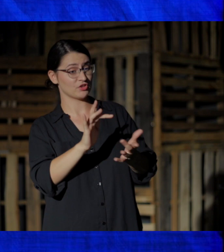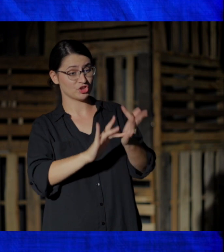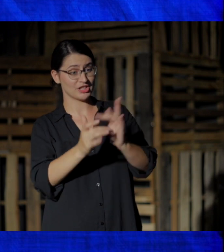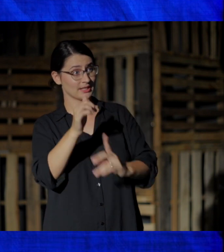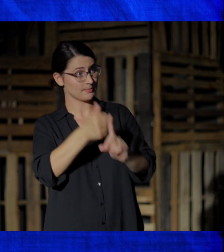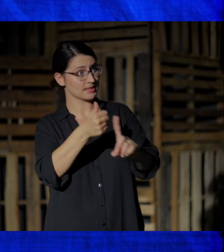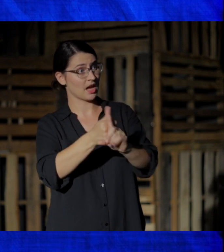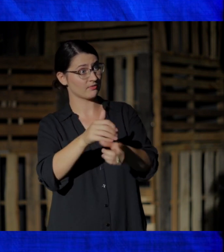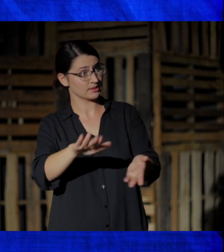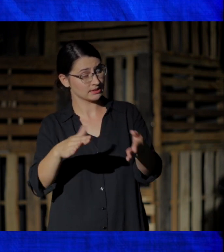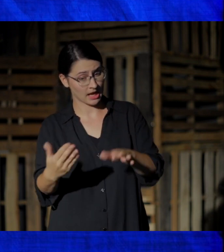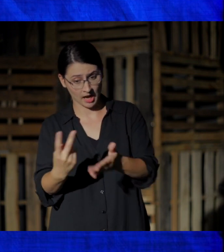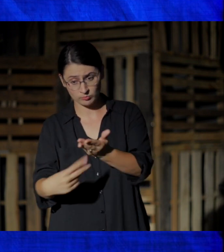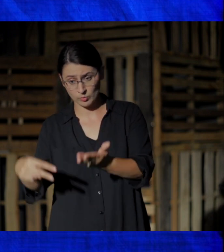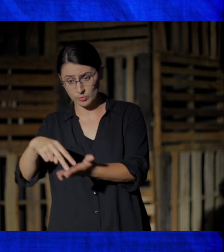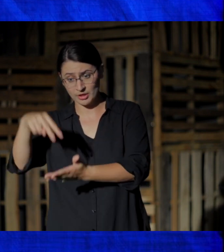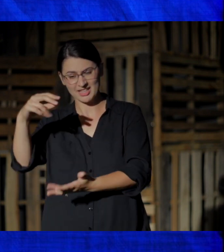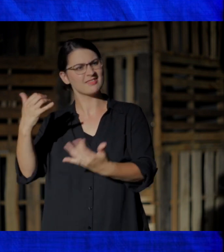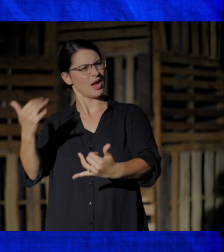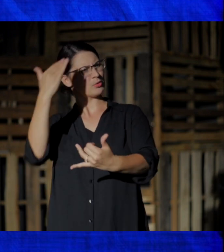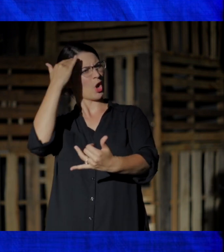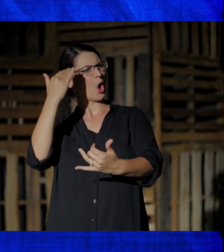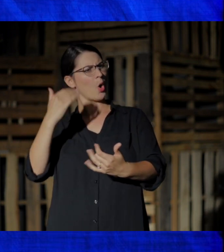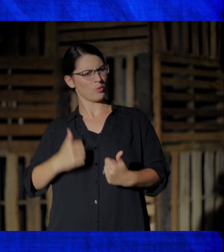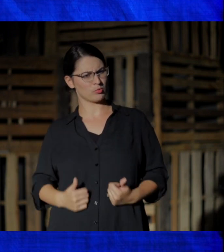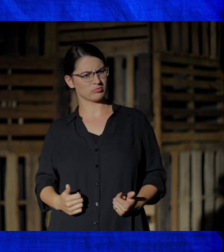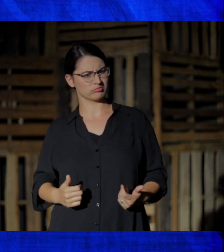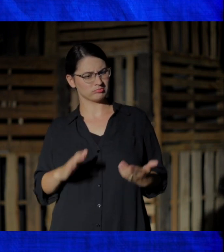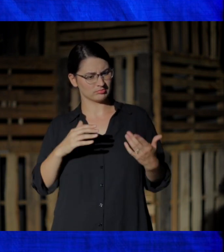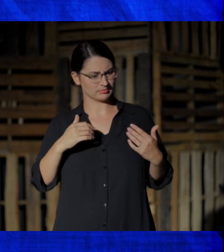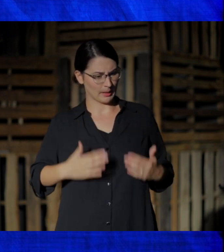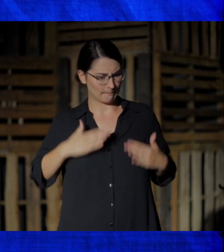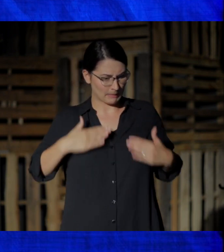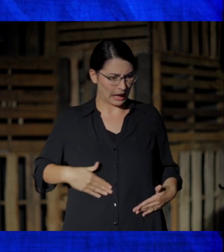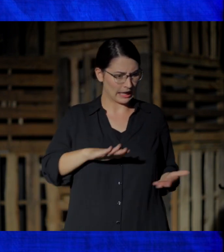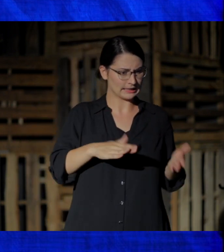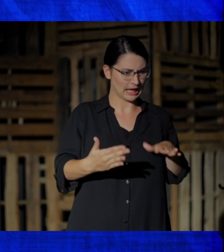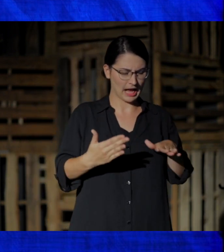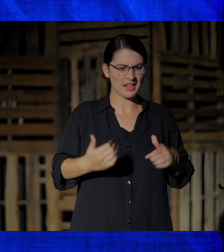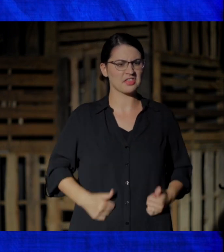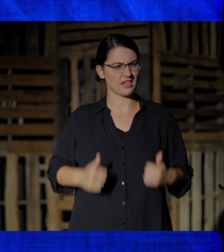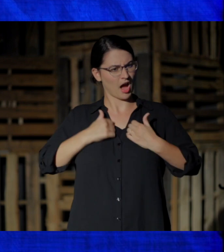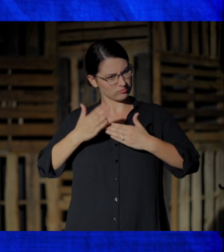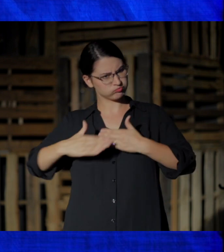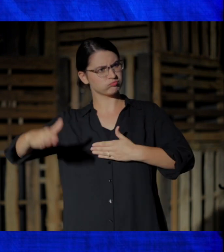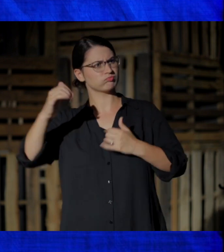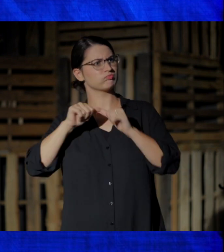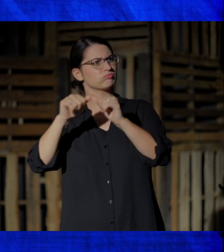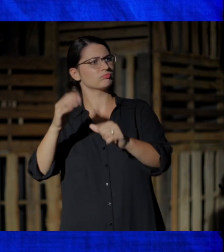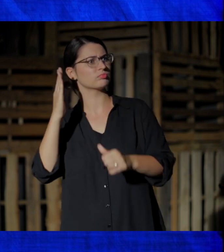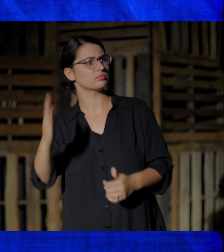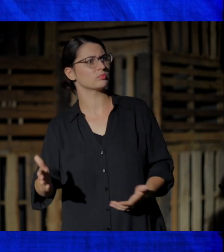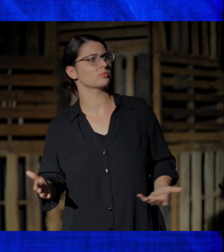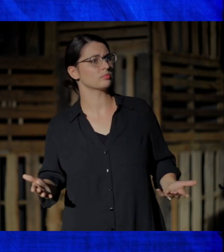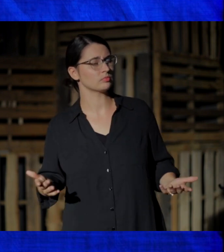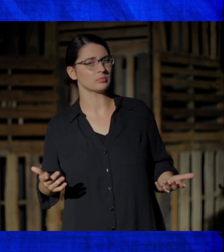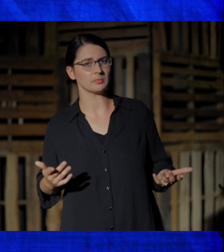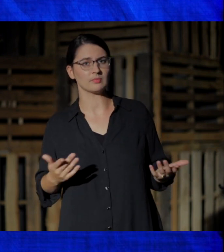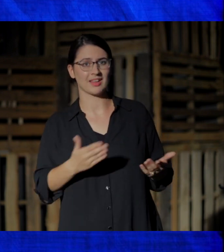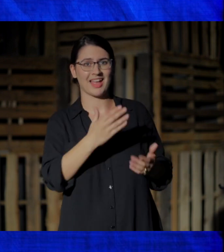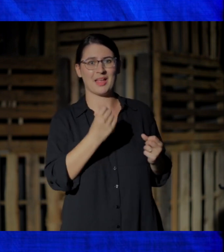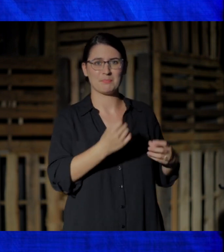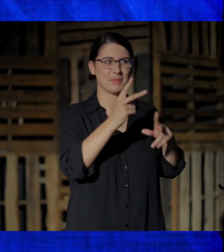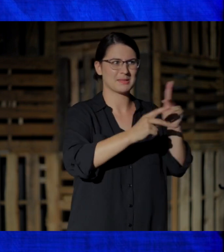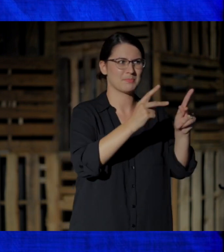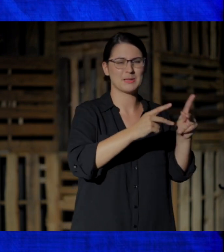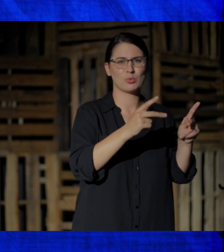If he was placed in a grave and died, and the people are right that death is the mitigation of life, it's over, it's done away with, it's put away with, it doesn't